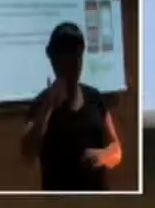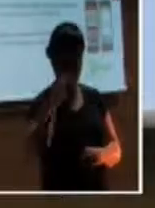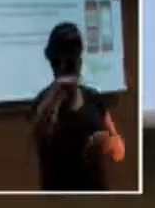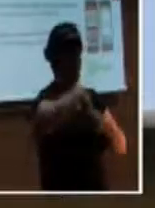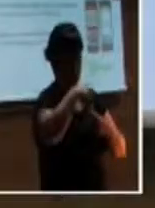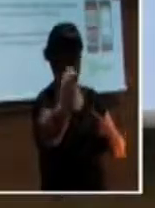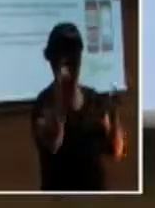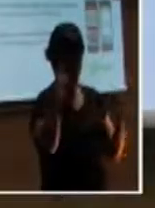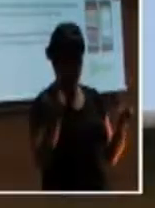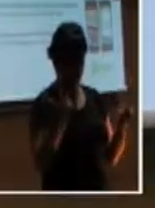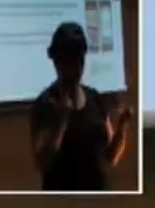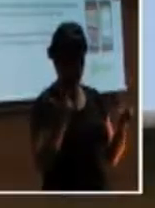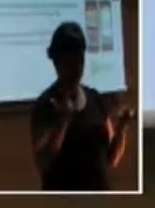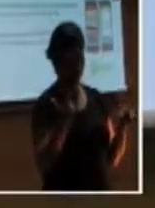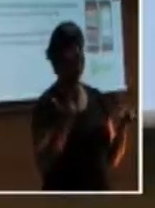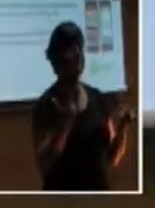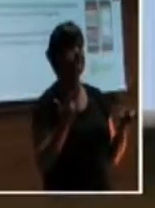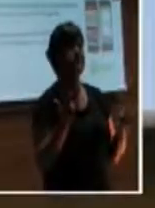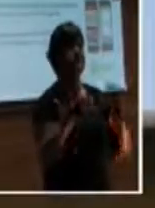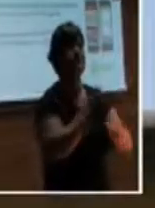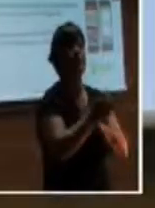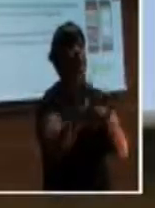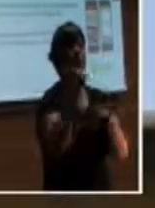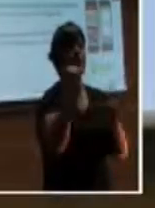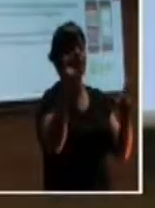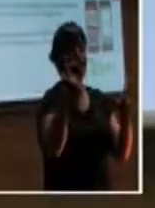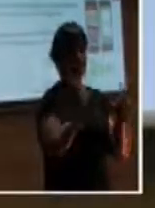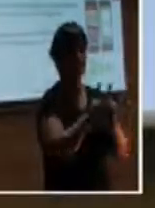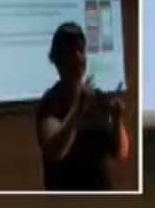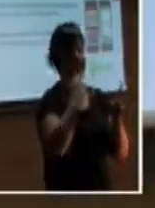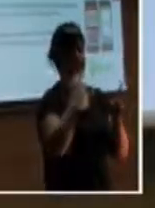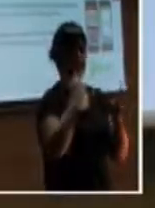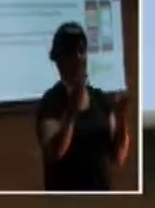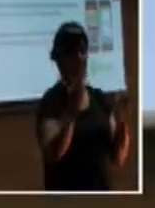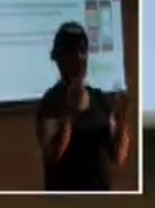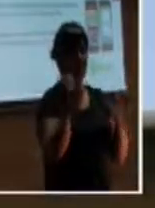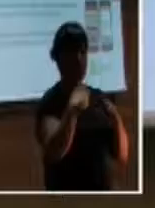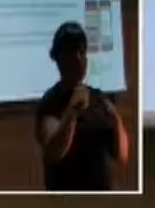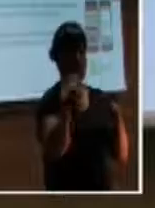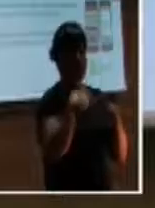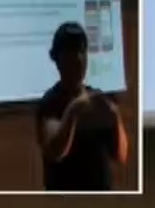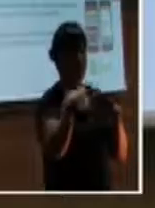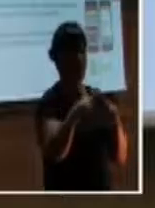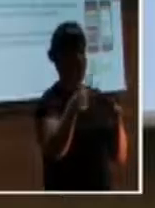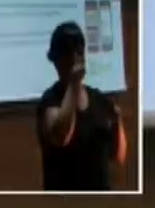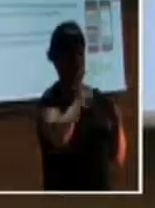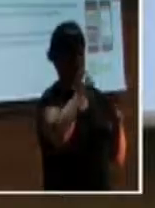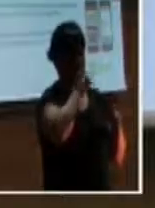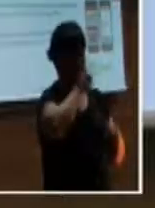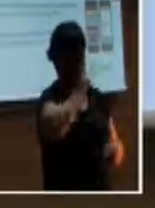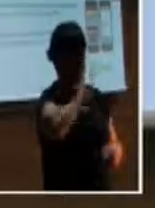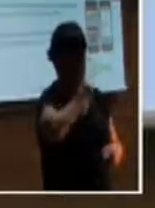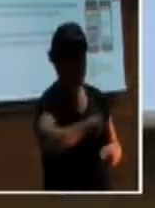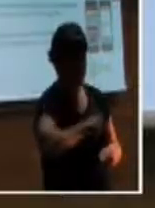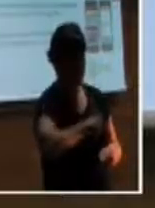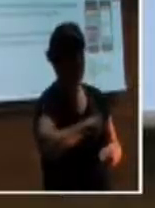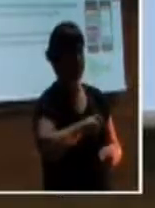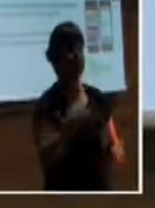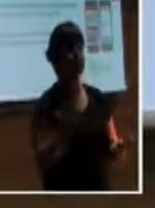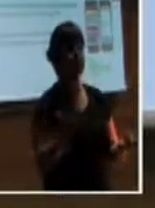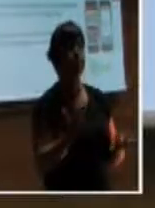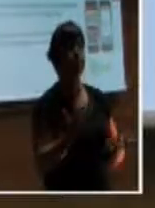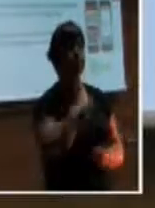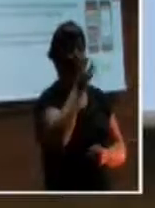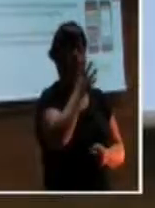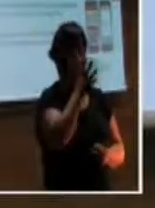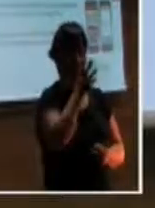a reminiscence-based activity. Do you remember that? Maybe we visited it. There are also some questions. What did you like to do? What did you